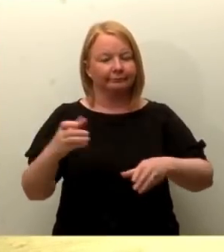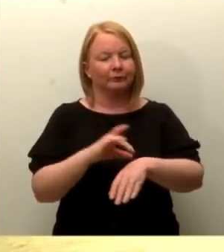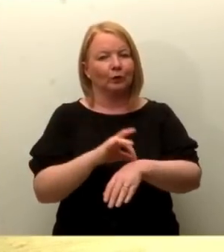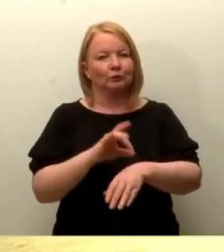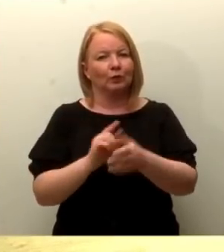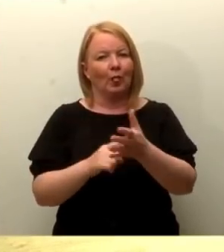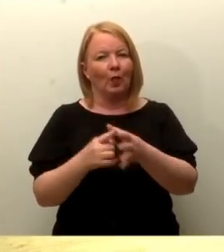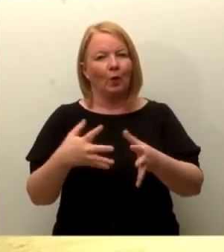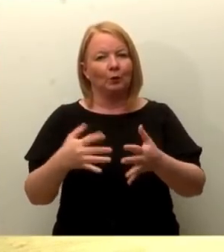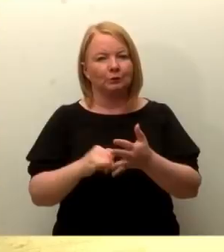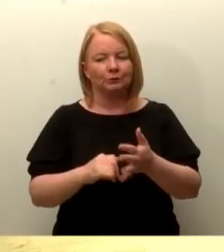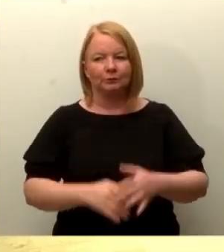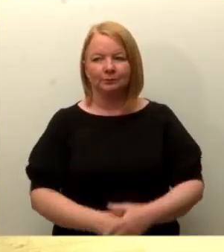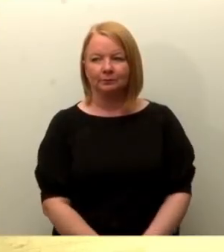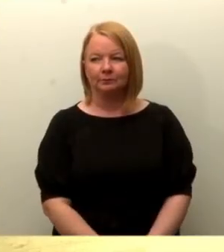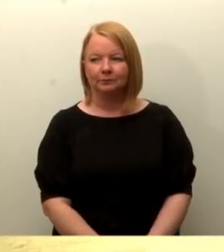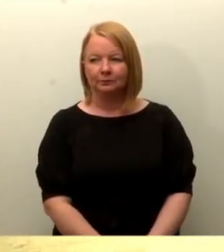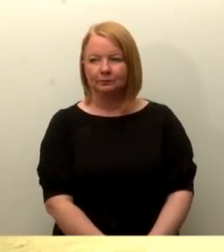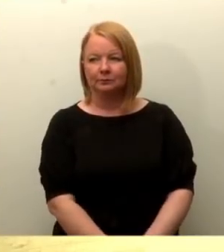Laws.